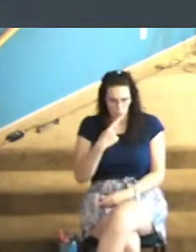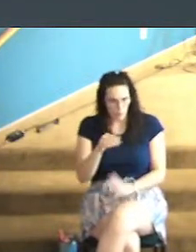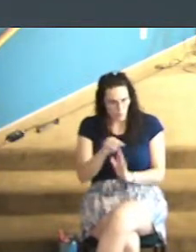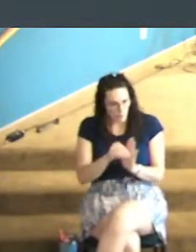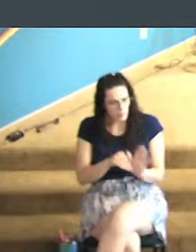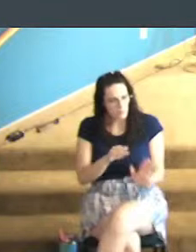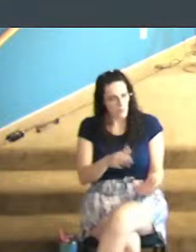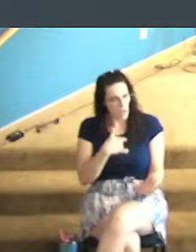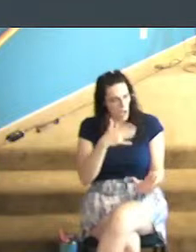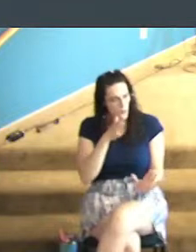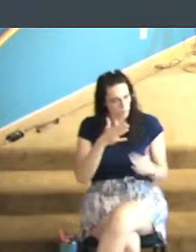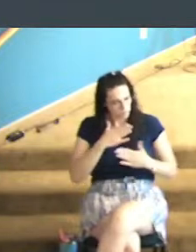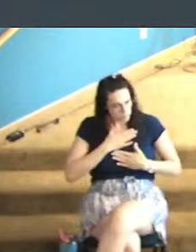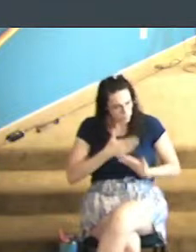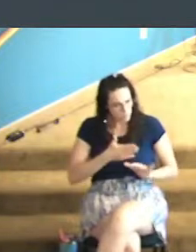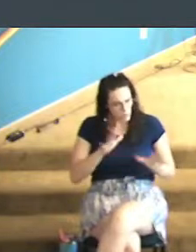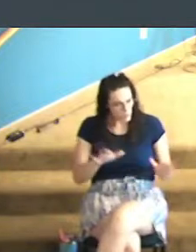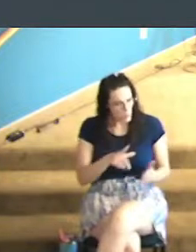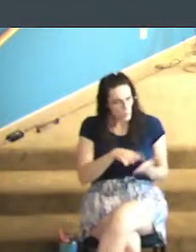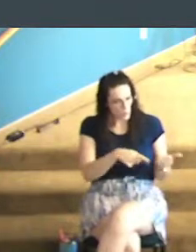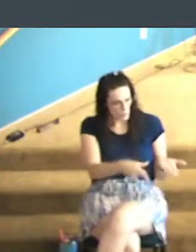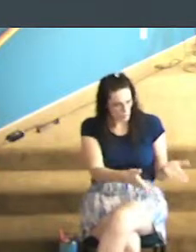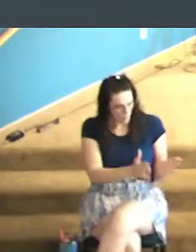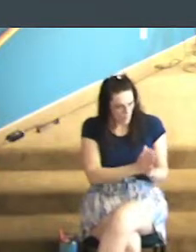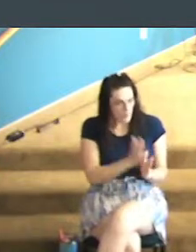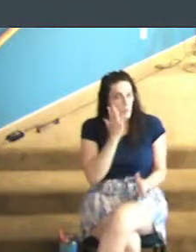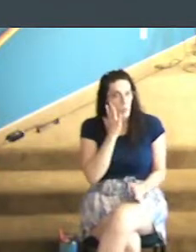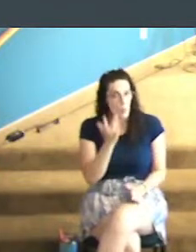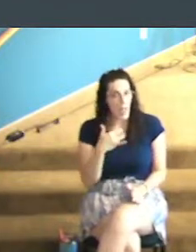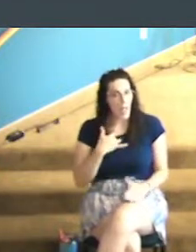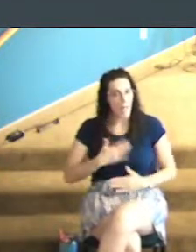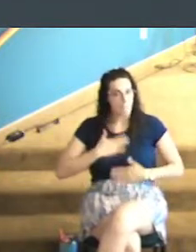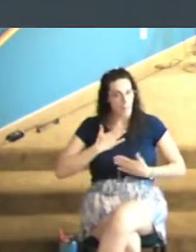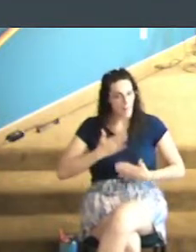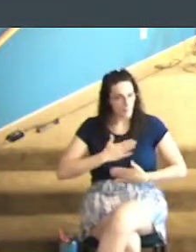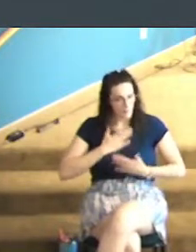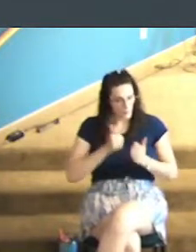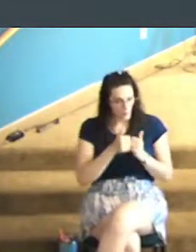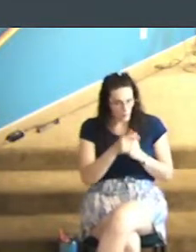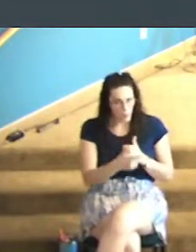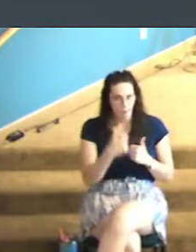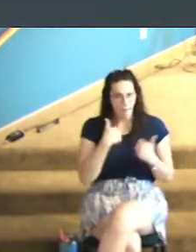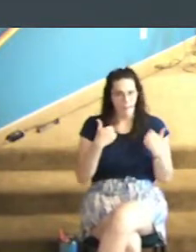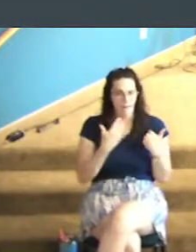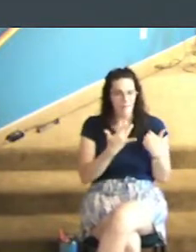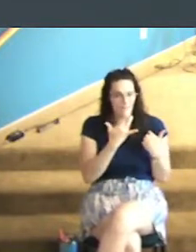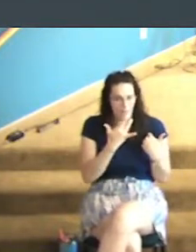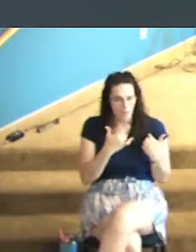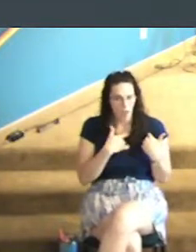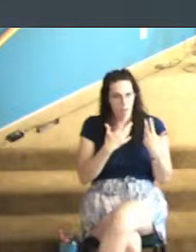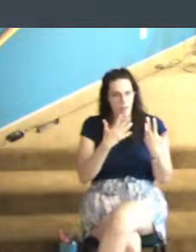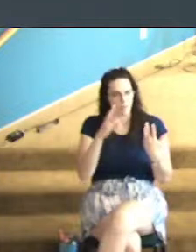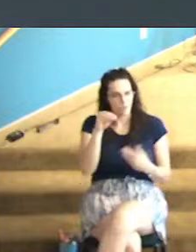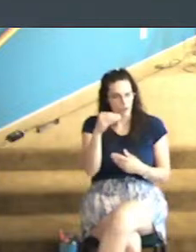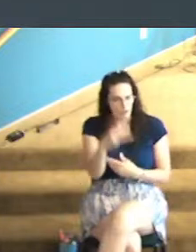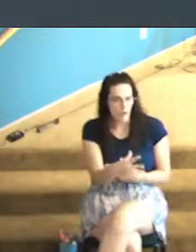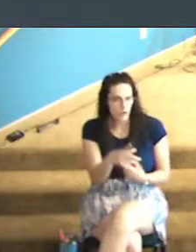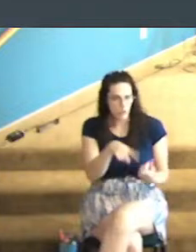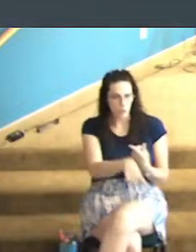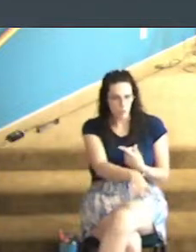the very thing you have asked, because I am pleased. I have favor. I am gracious toward